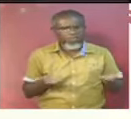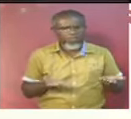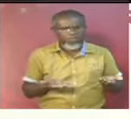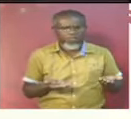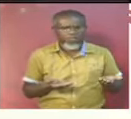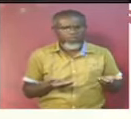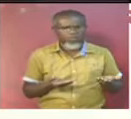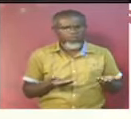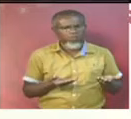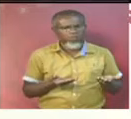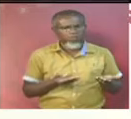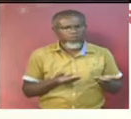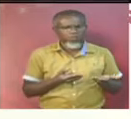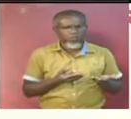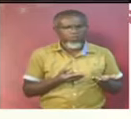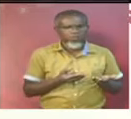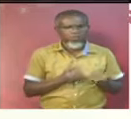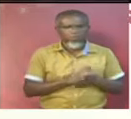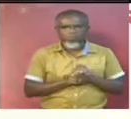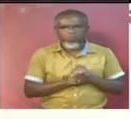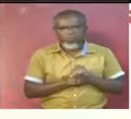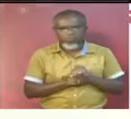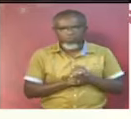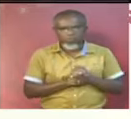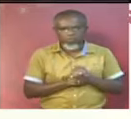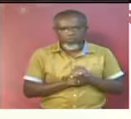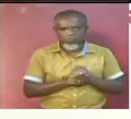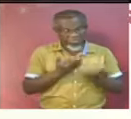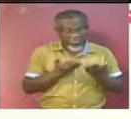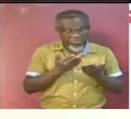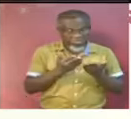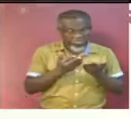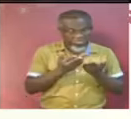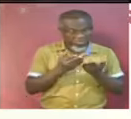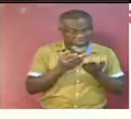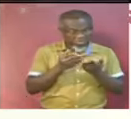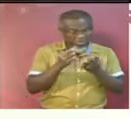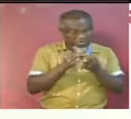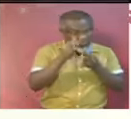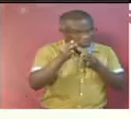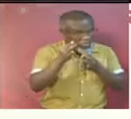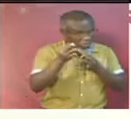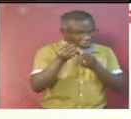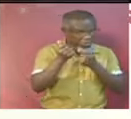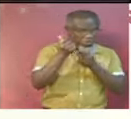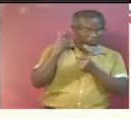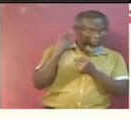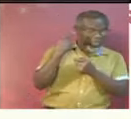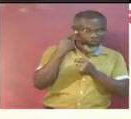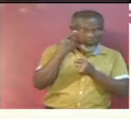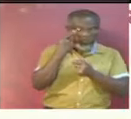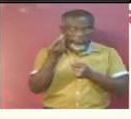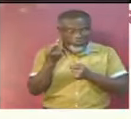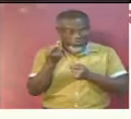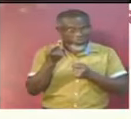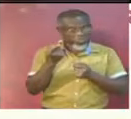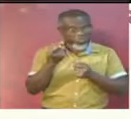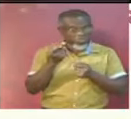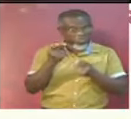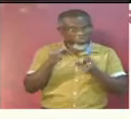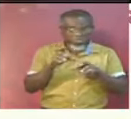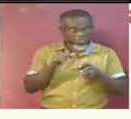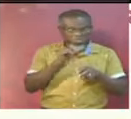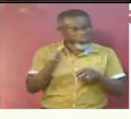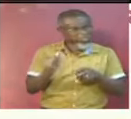and sought so that at some point retrospectively we'll be able to say whether there was any significant difference. But there isn't expected to be one based